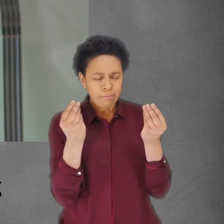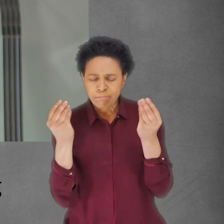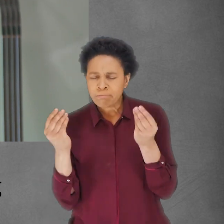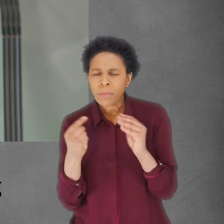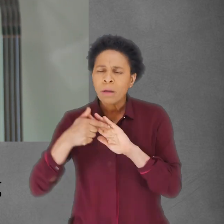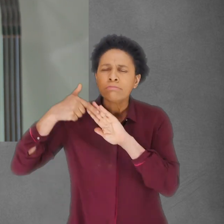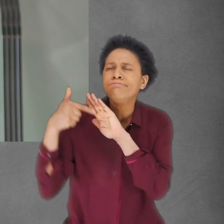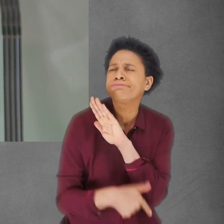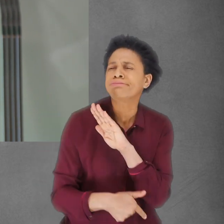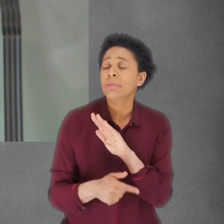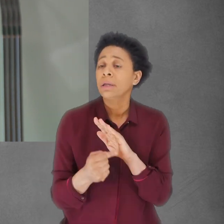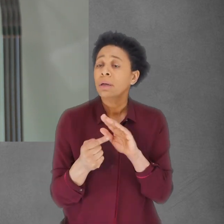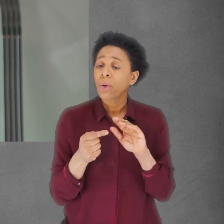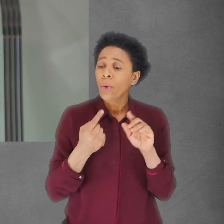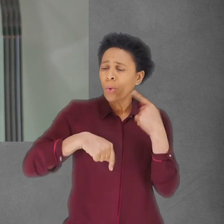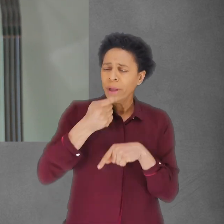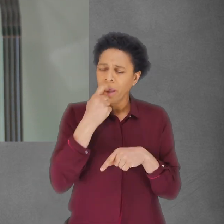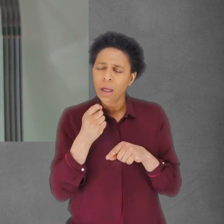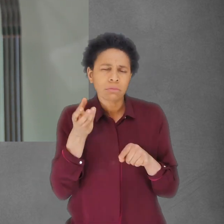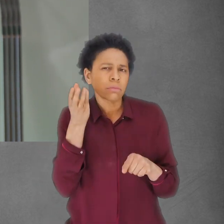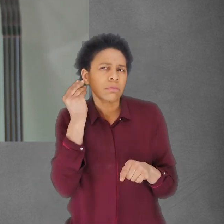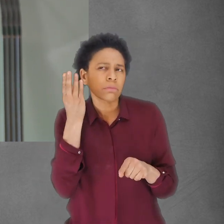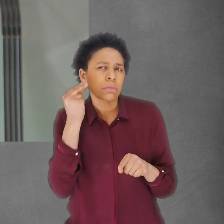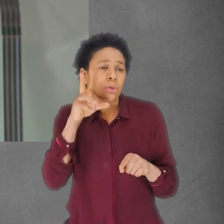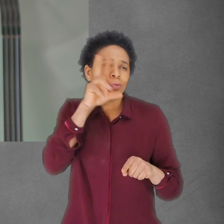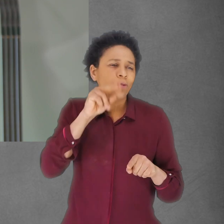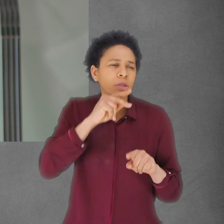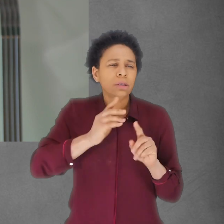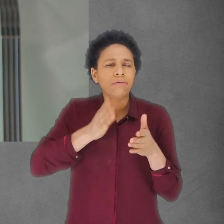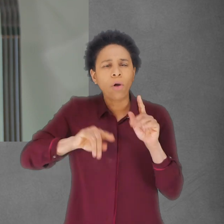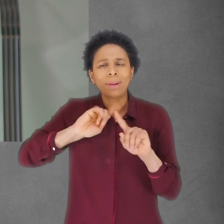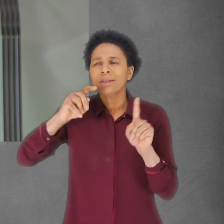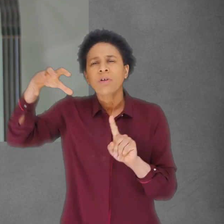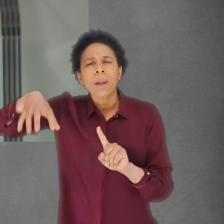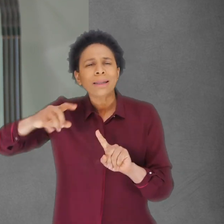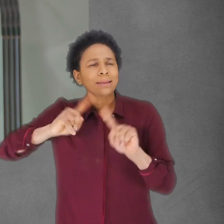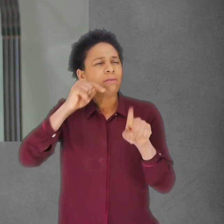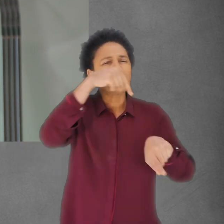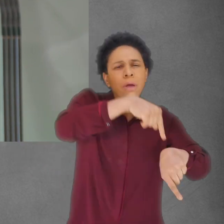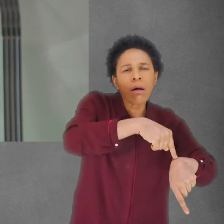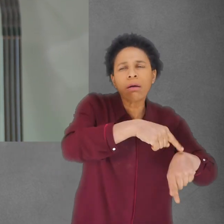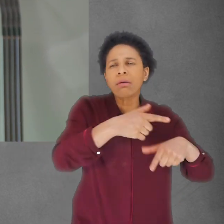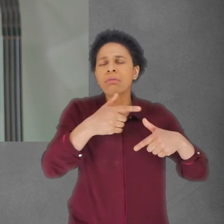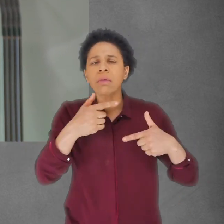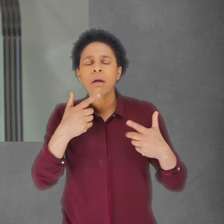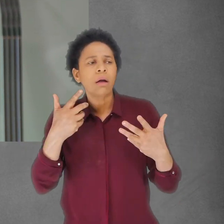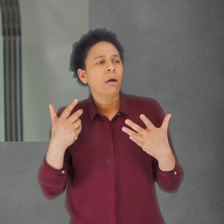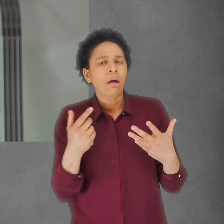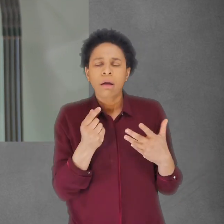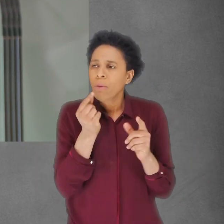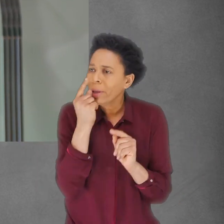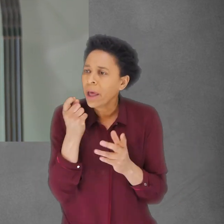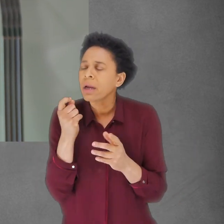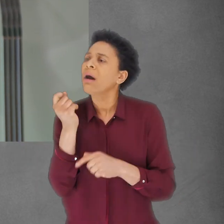that there's something so profound in being able to listen to voices from elsewhere, and in being